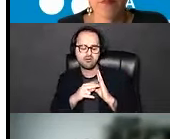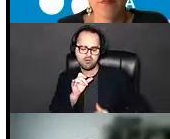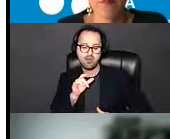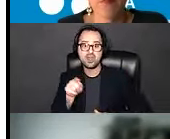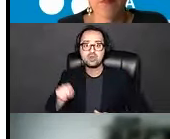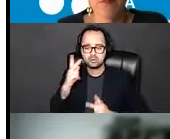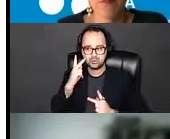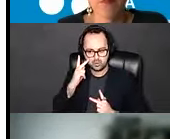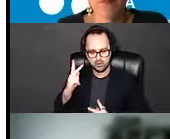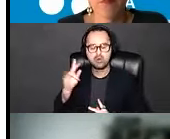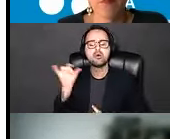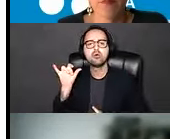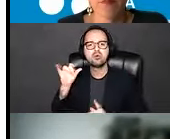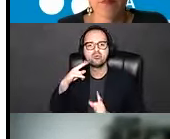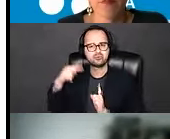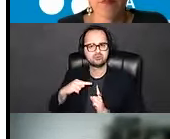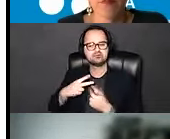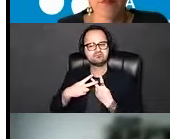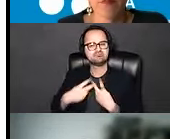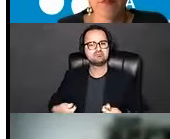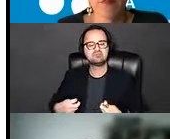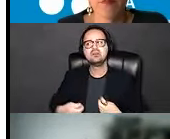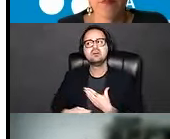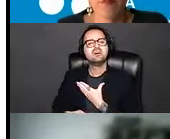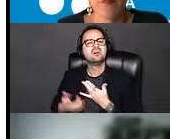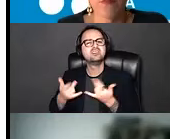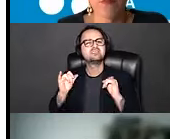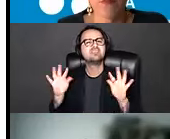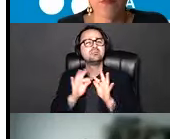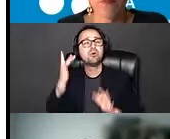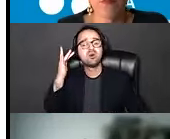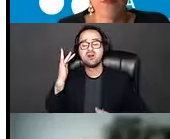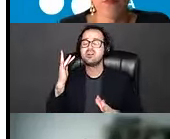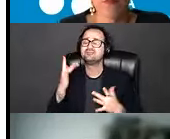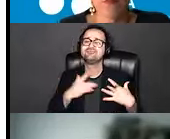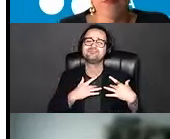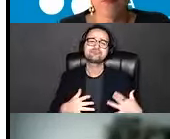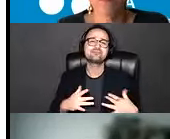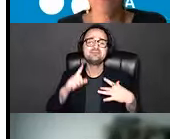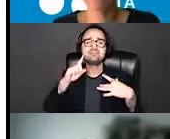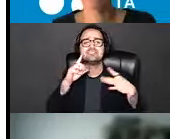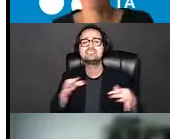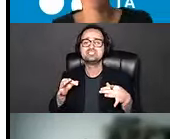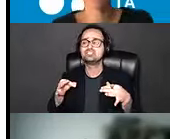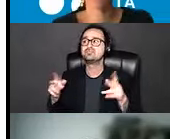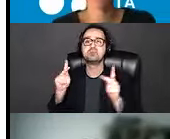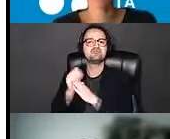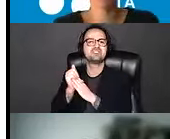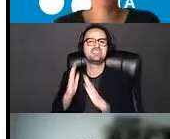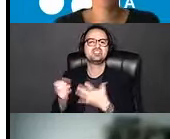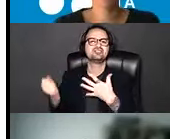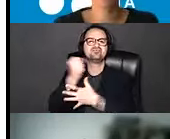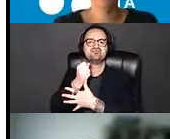it as well. But I think it's important because a lot of times decision makers